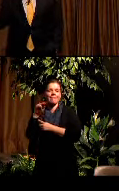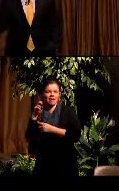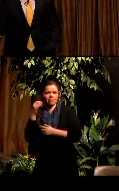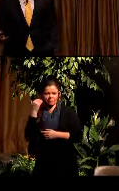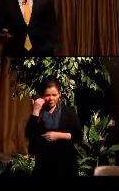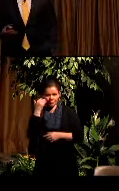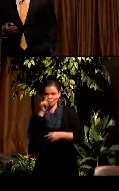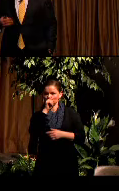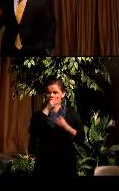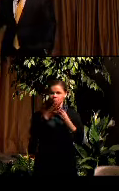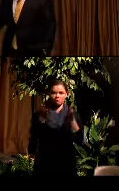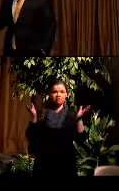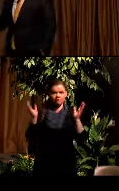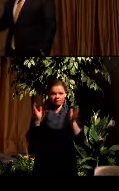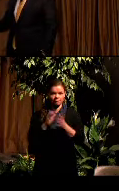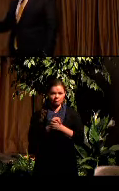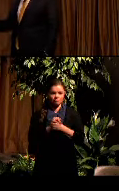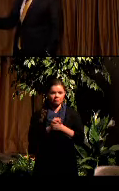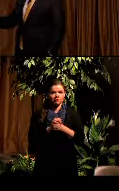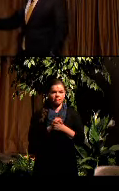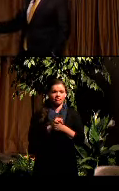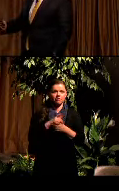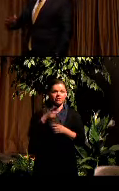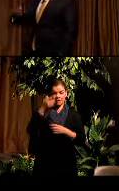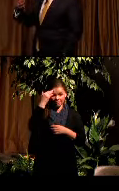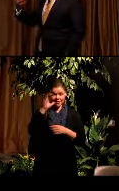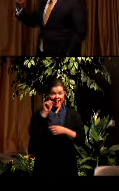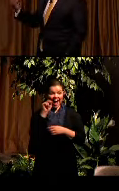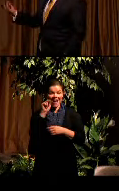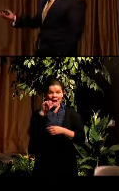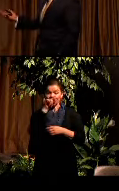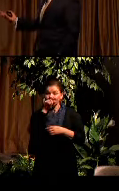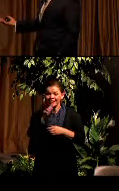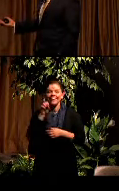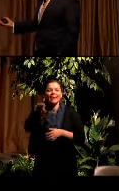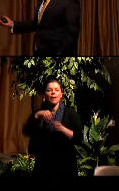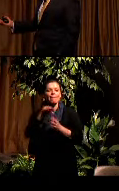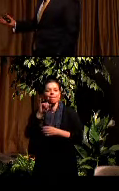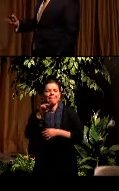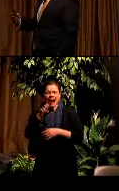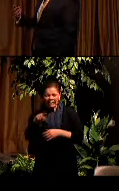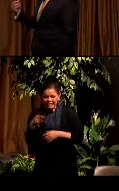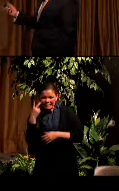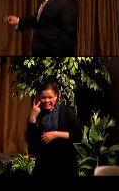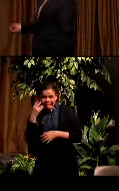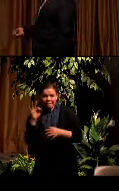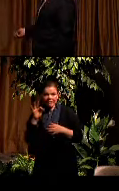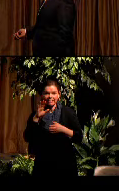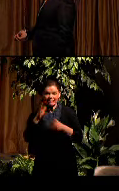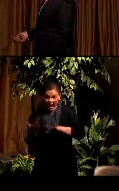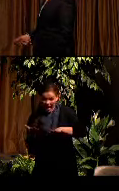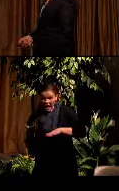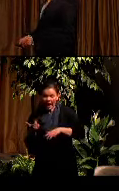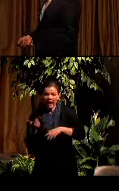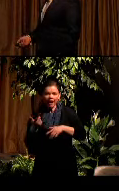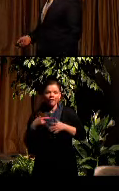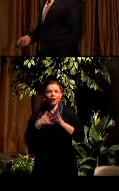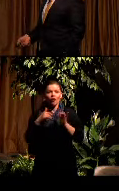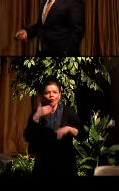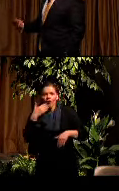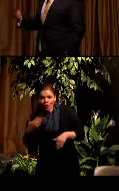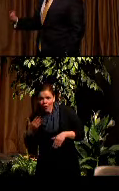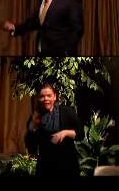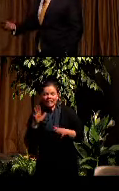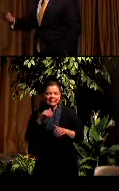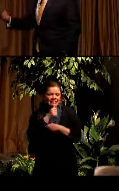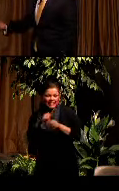there are contaminants there, something's not good, there's lead, or there's climate change going on, because we know so much about